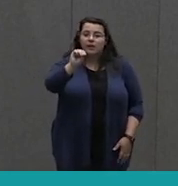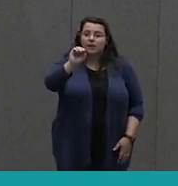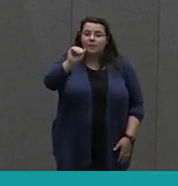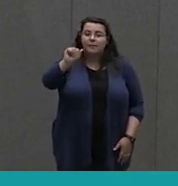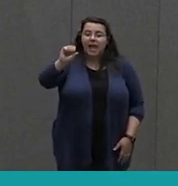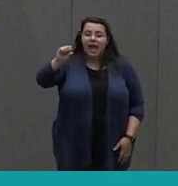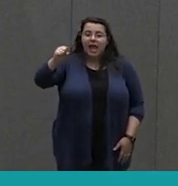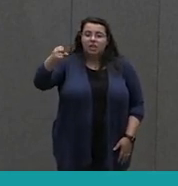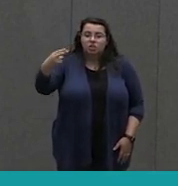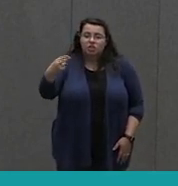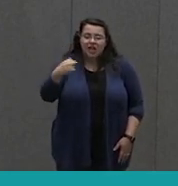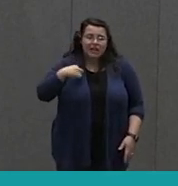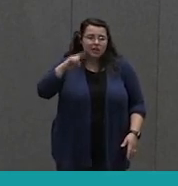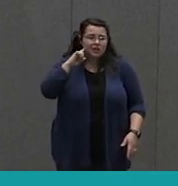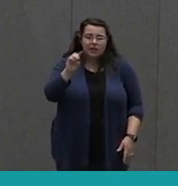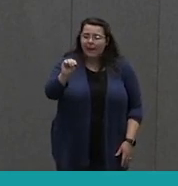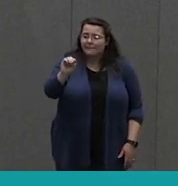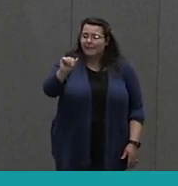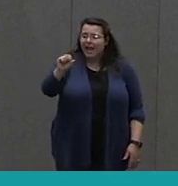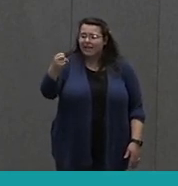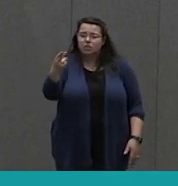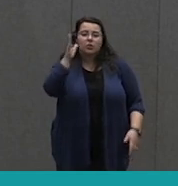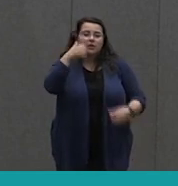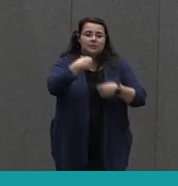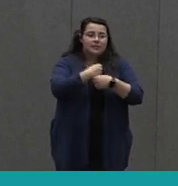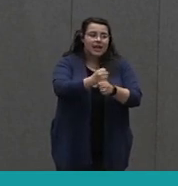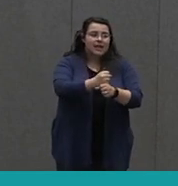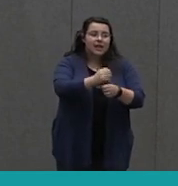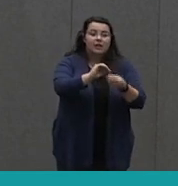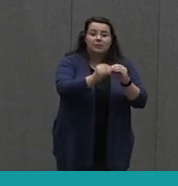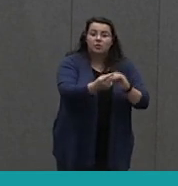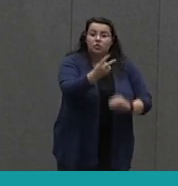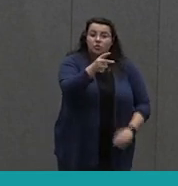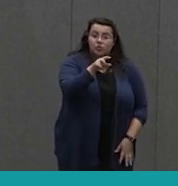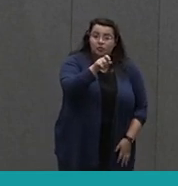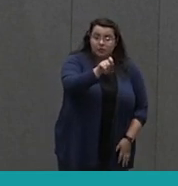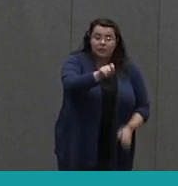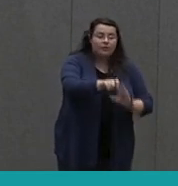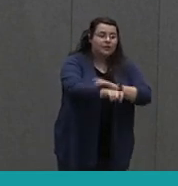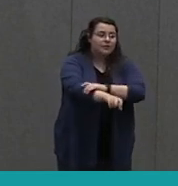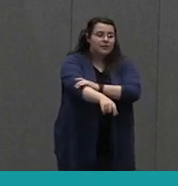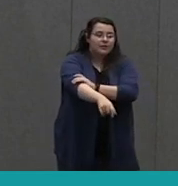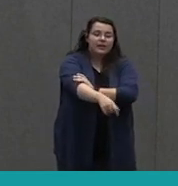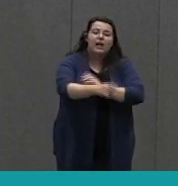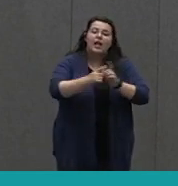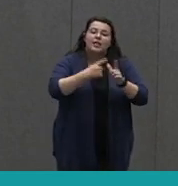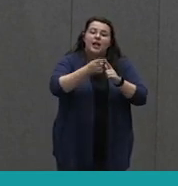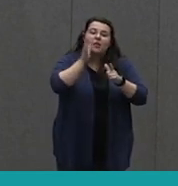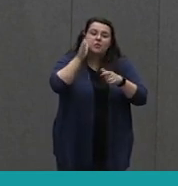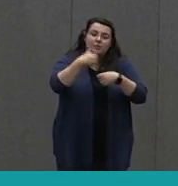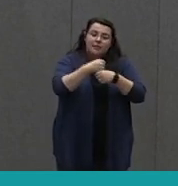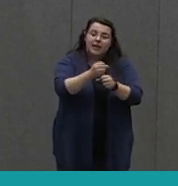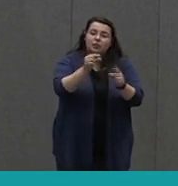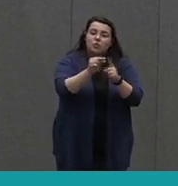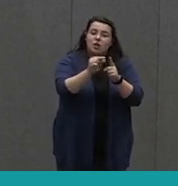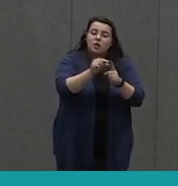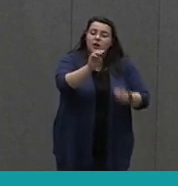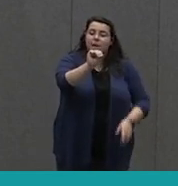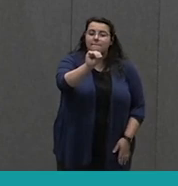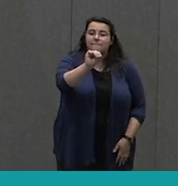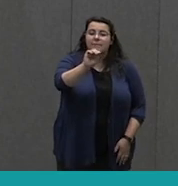Smash them. Whoa, those bags are way compacted. Did you